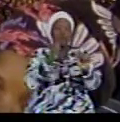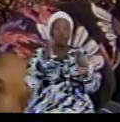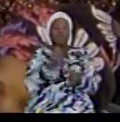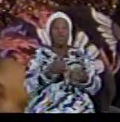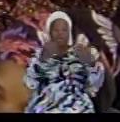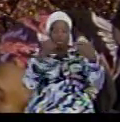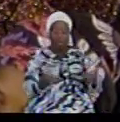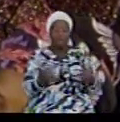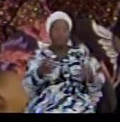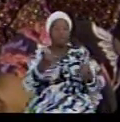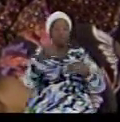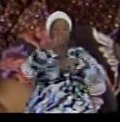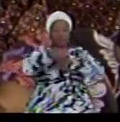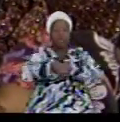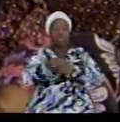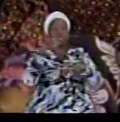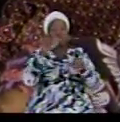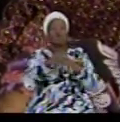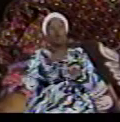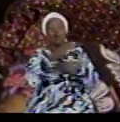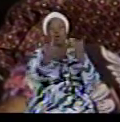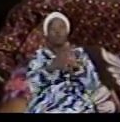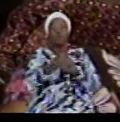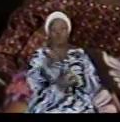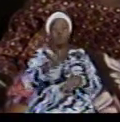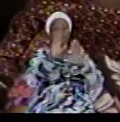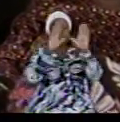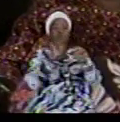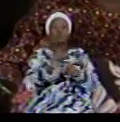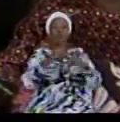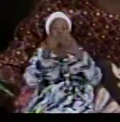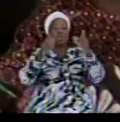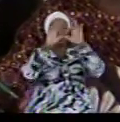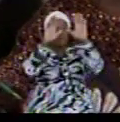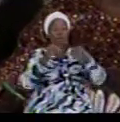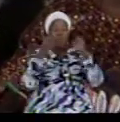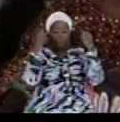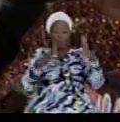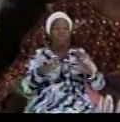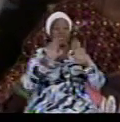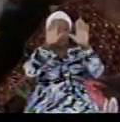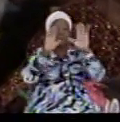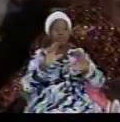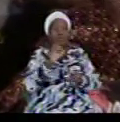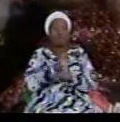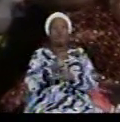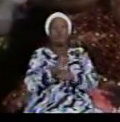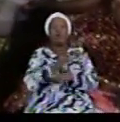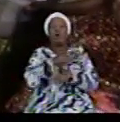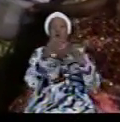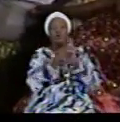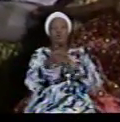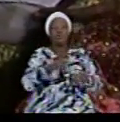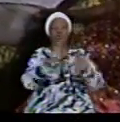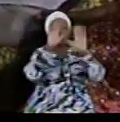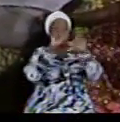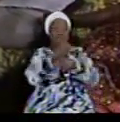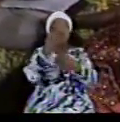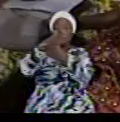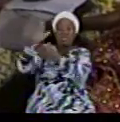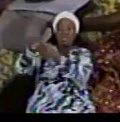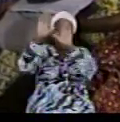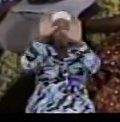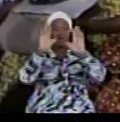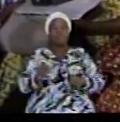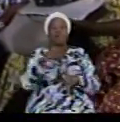even tonight. All those miracles manifold, all those miracles incredible, all those miracles reverberating,